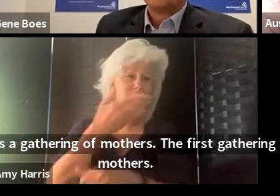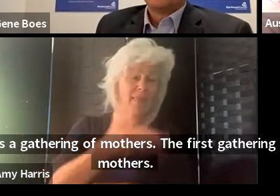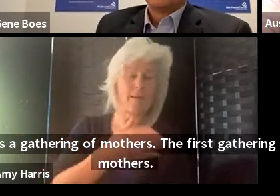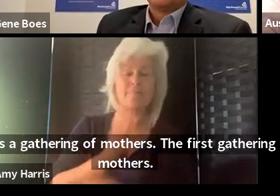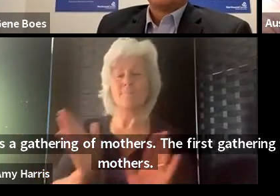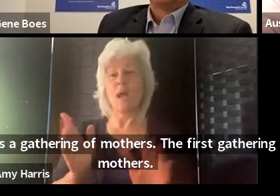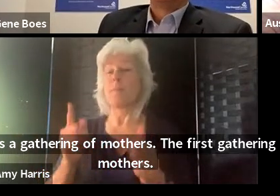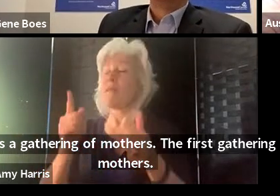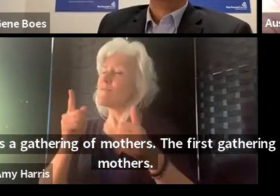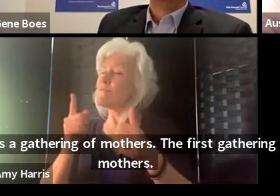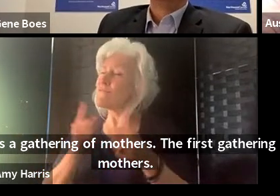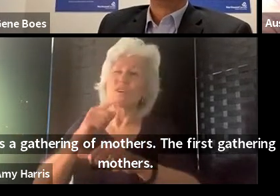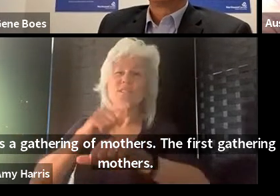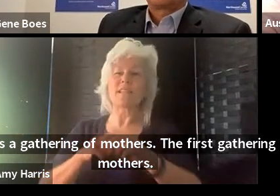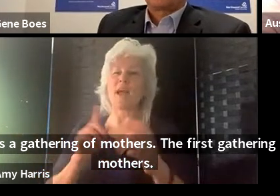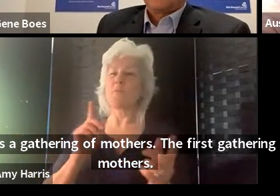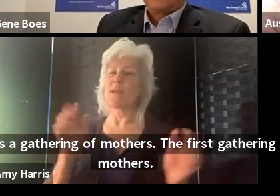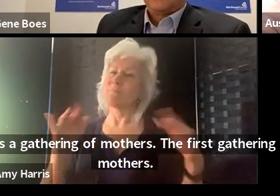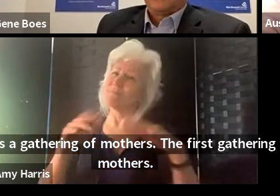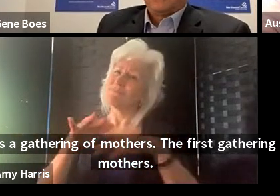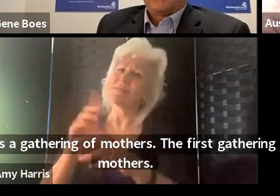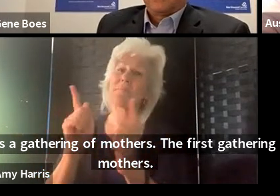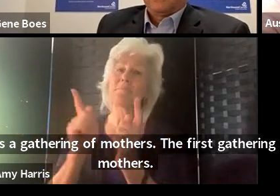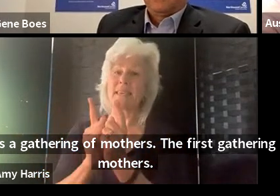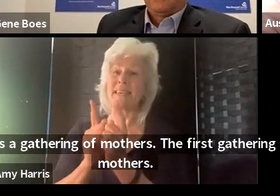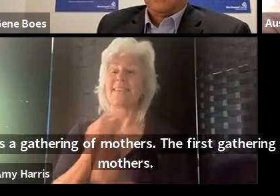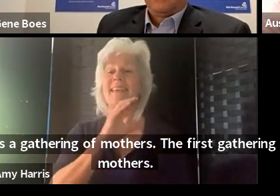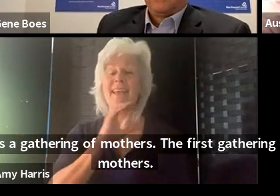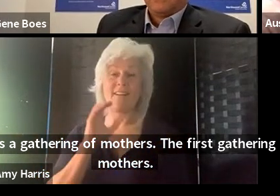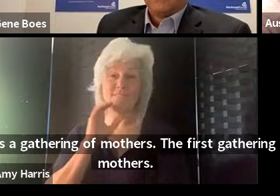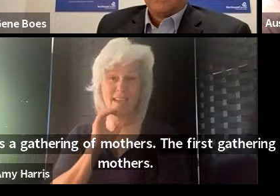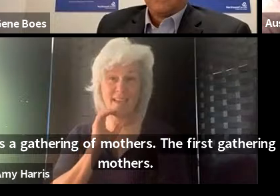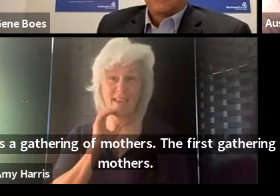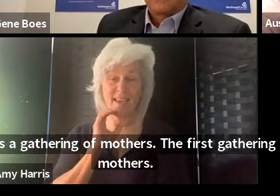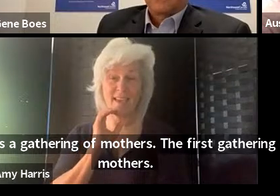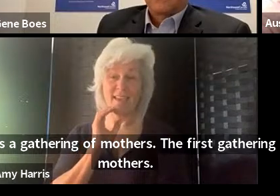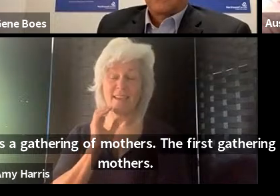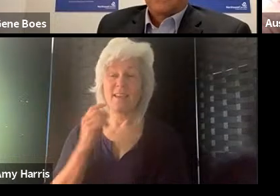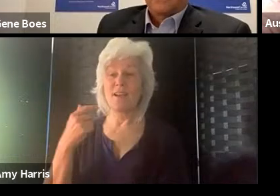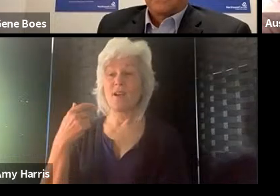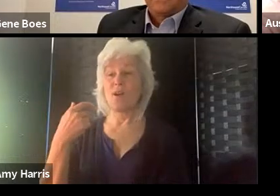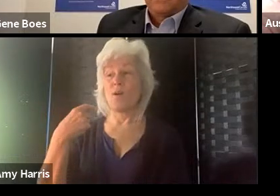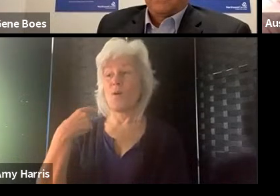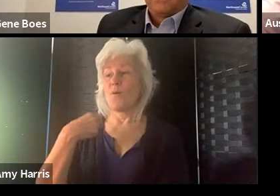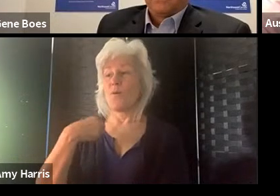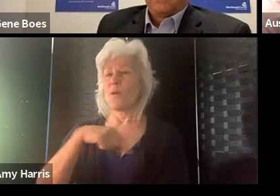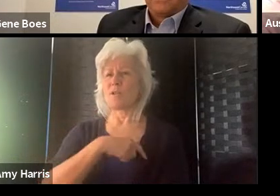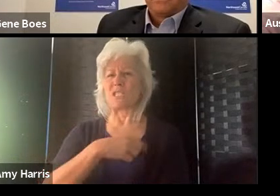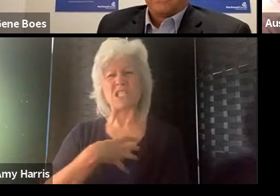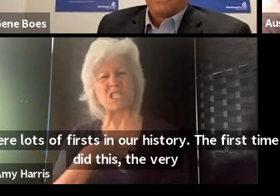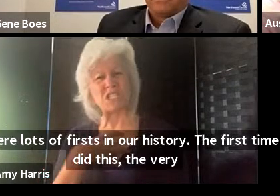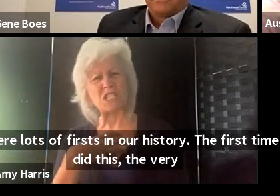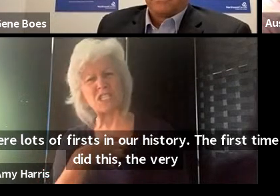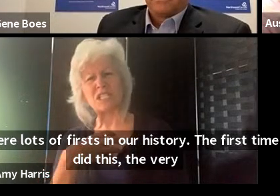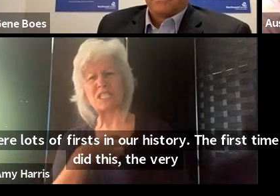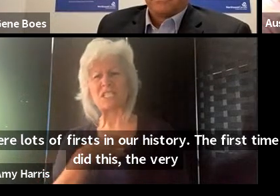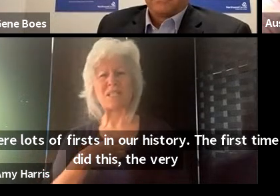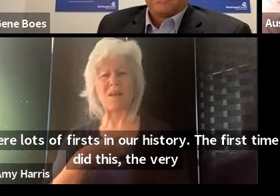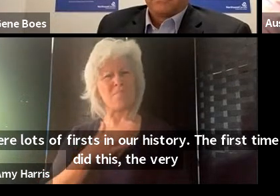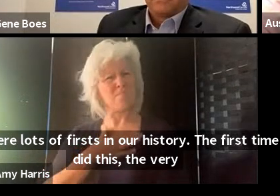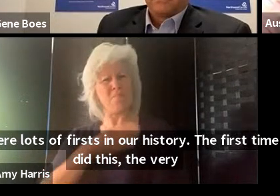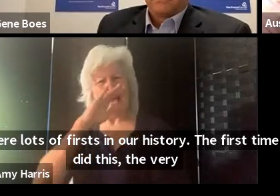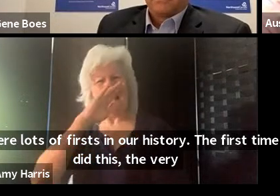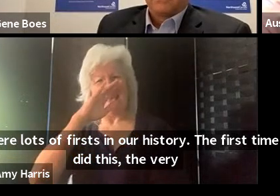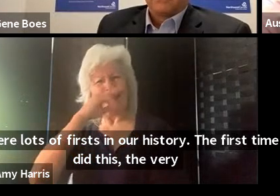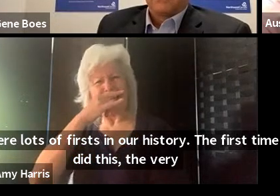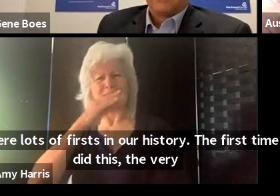the mothers who were gathering at the little cafe where we were complaining about the barriers.